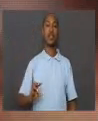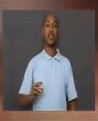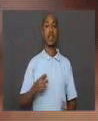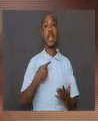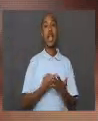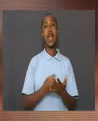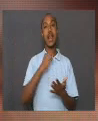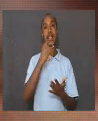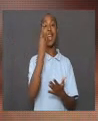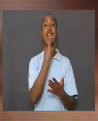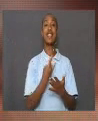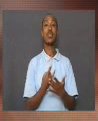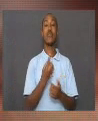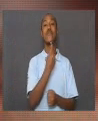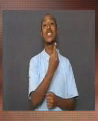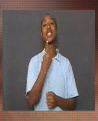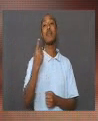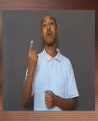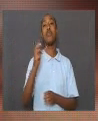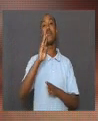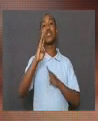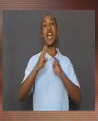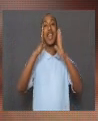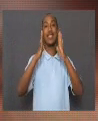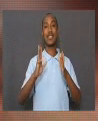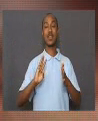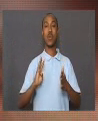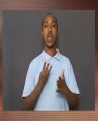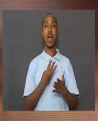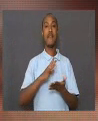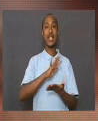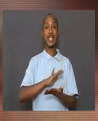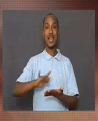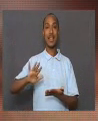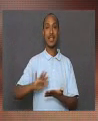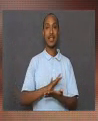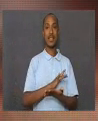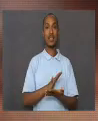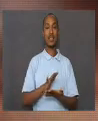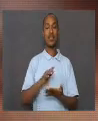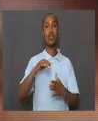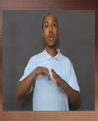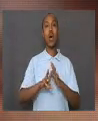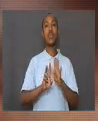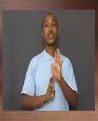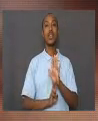Here is a list of some of the scientists we have studied throughout the